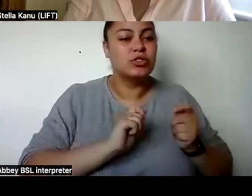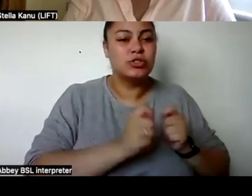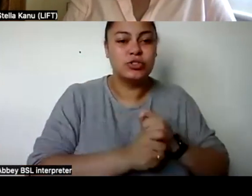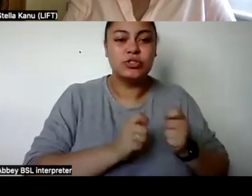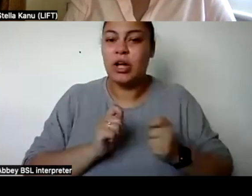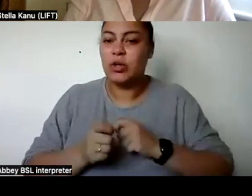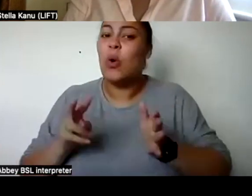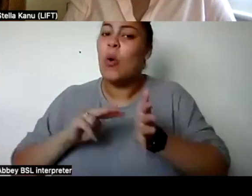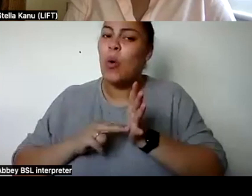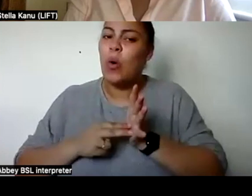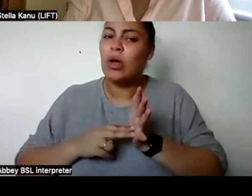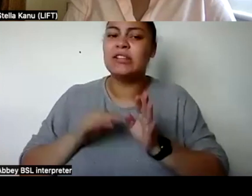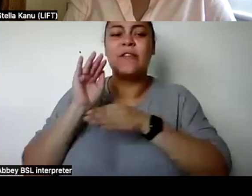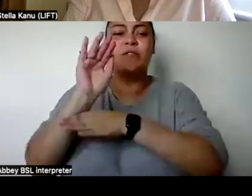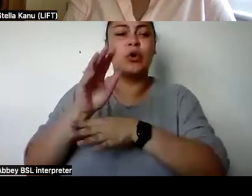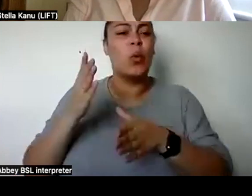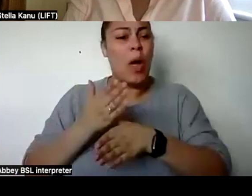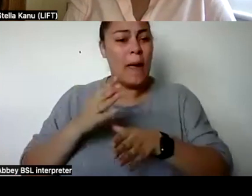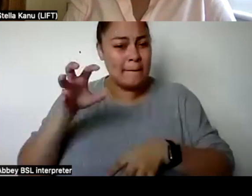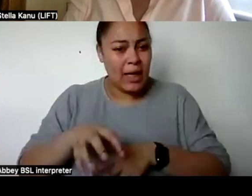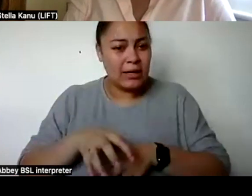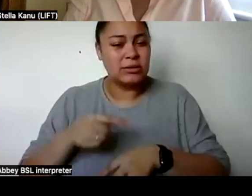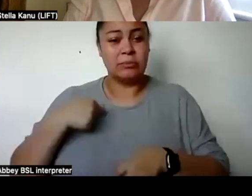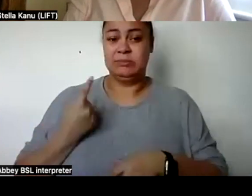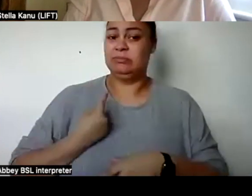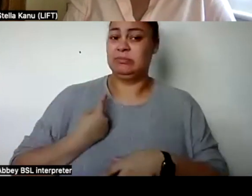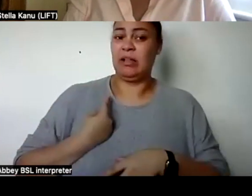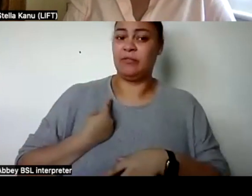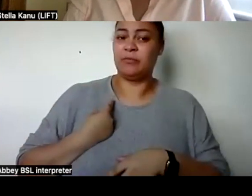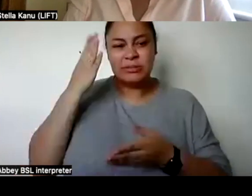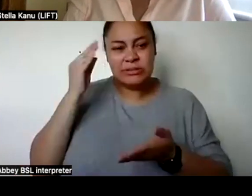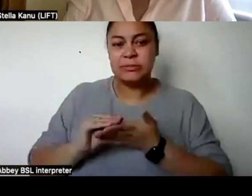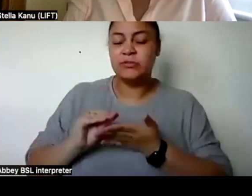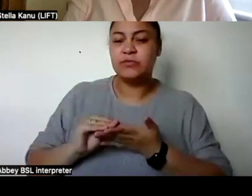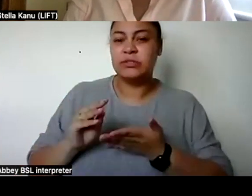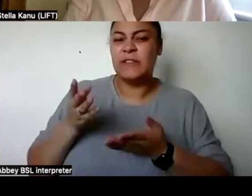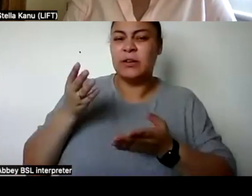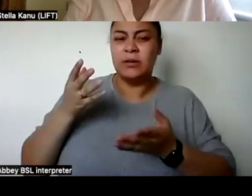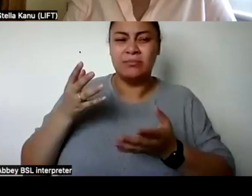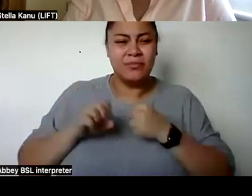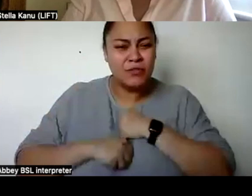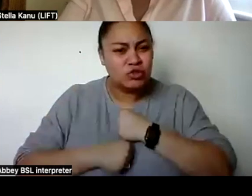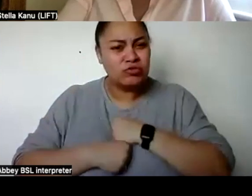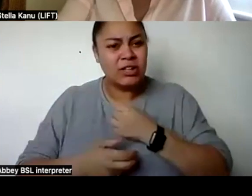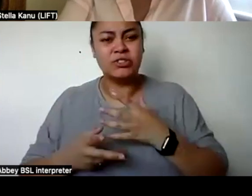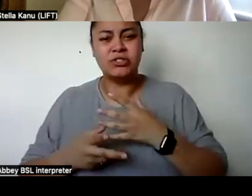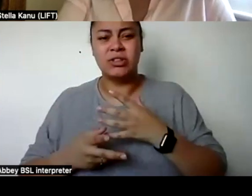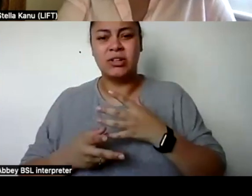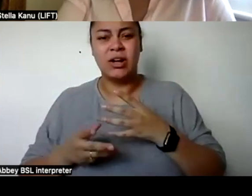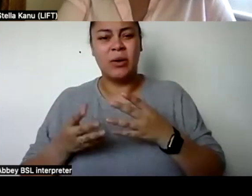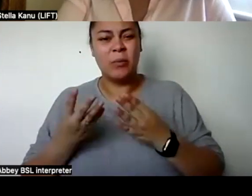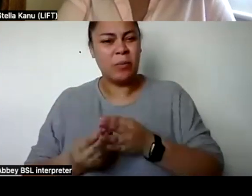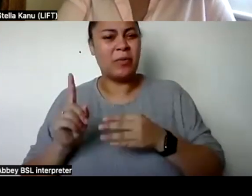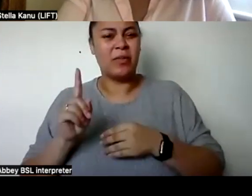future workplace. I myself have experienced frustrations with a